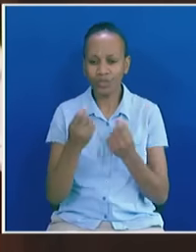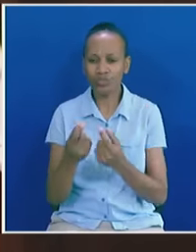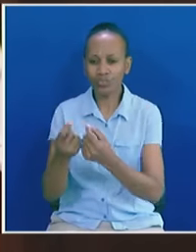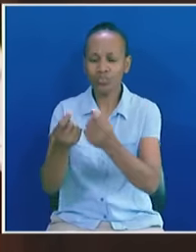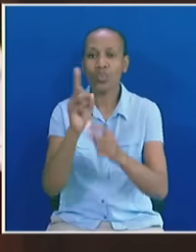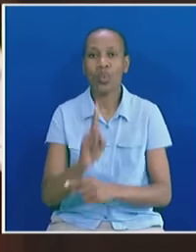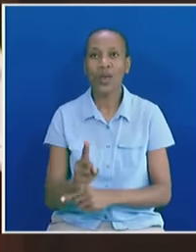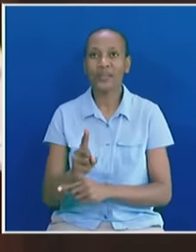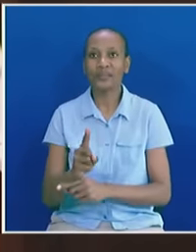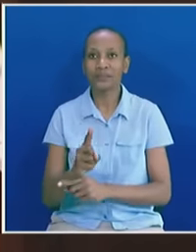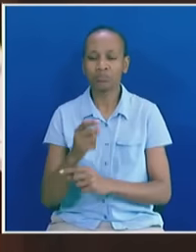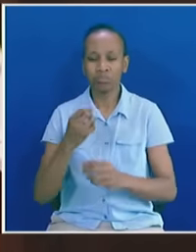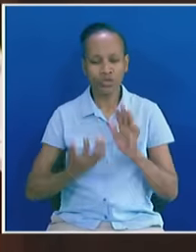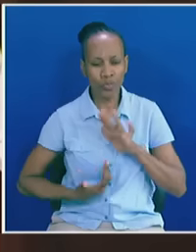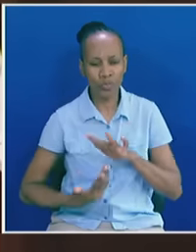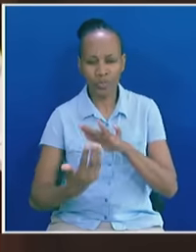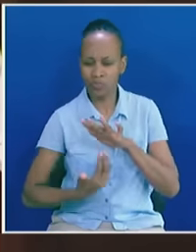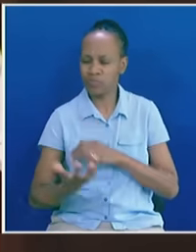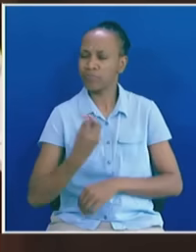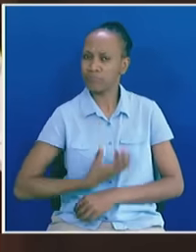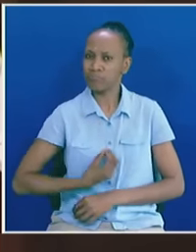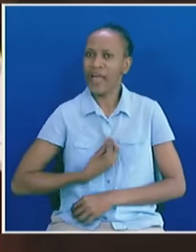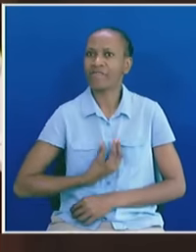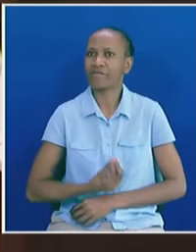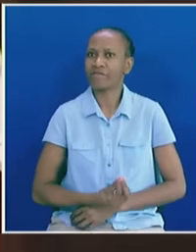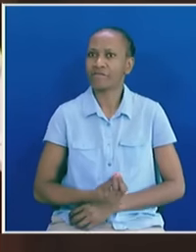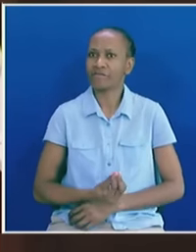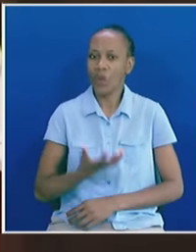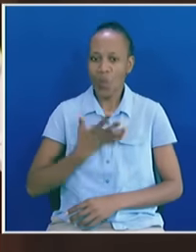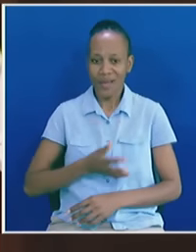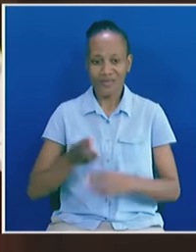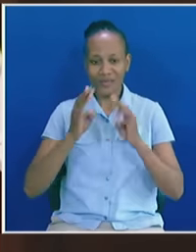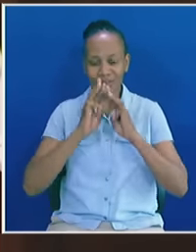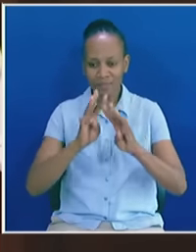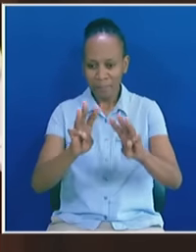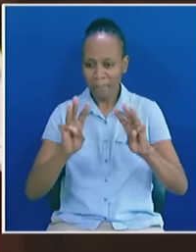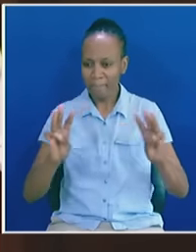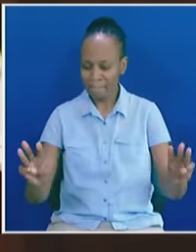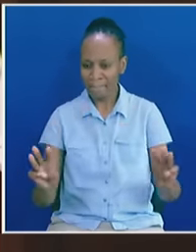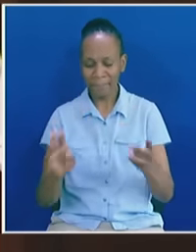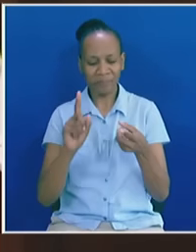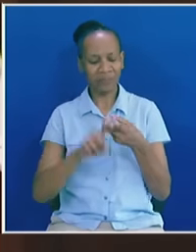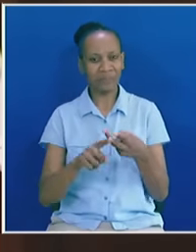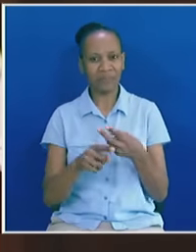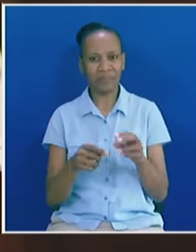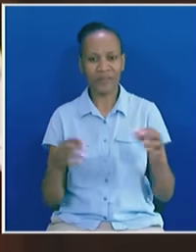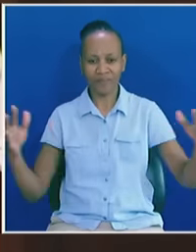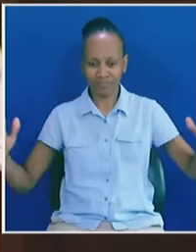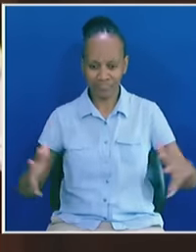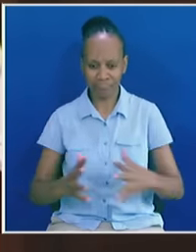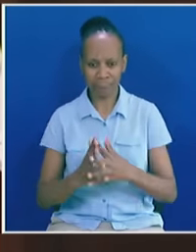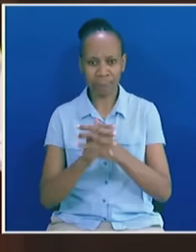of endurance, the triumph of forgiveness, and the beauty of